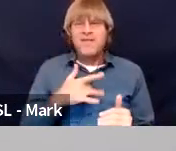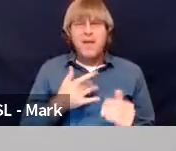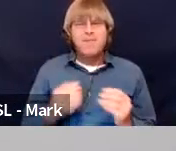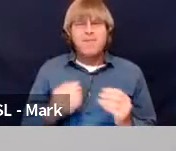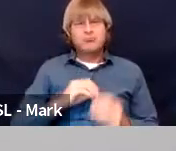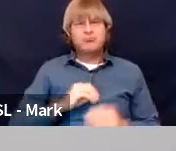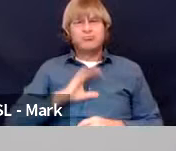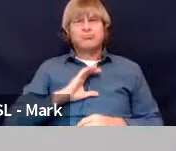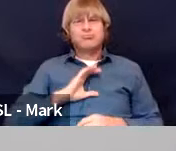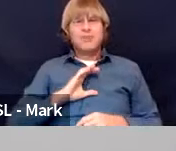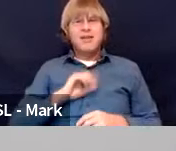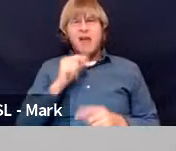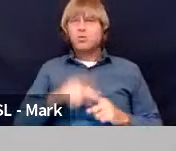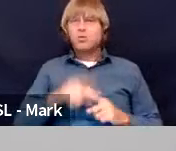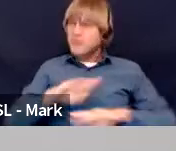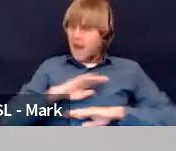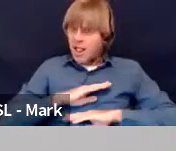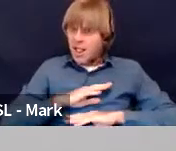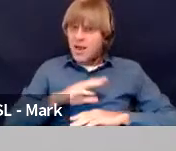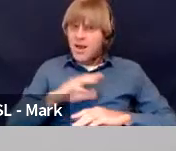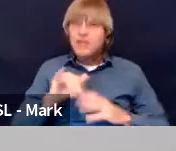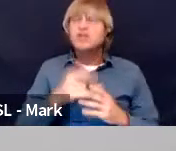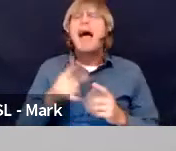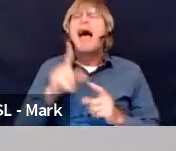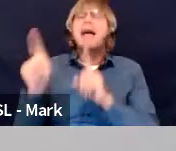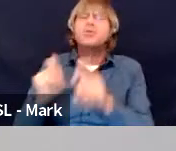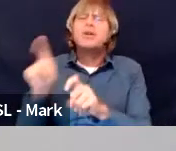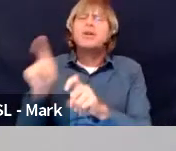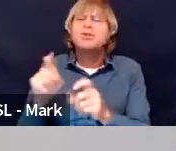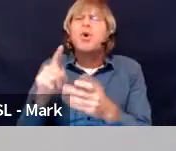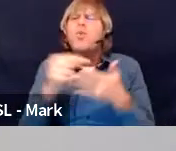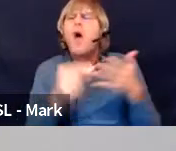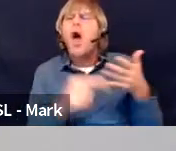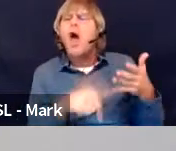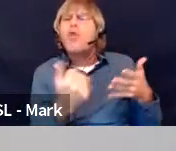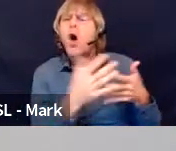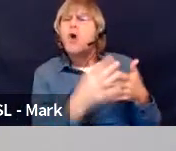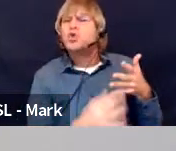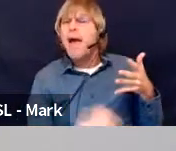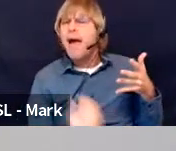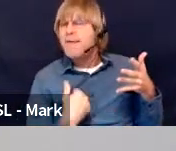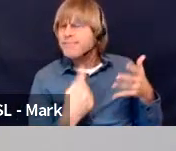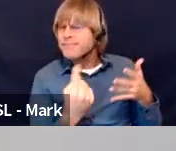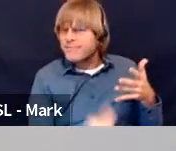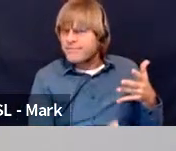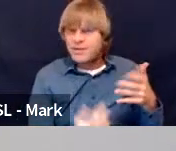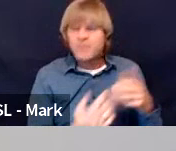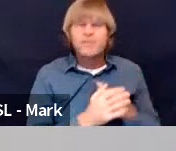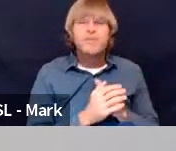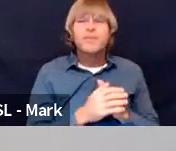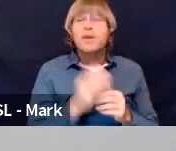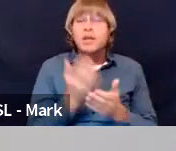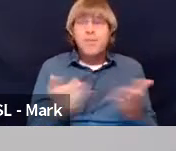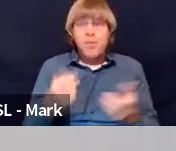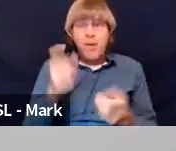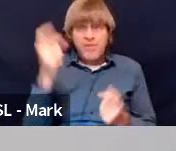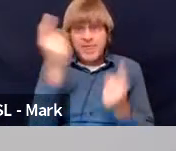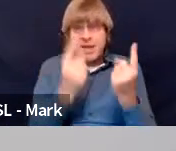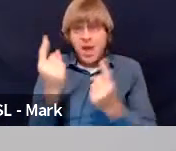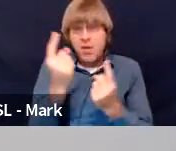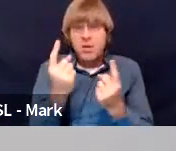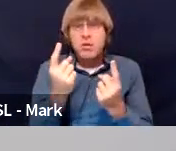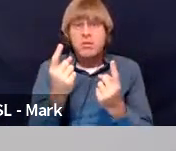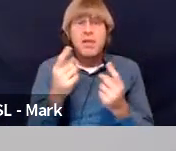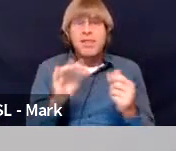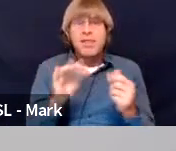bit better about not settling, or at least asking the questions, what are the alternatives that I have? So some of the things to think about at